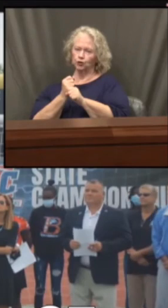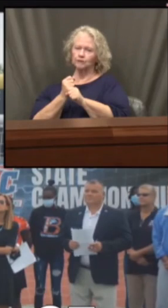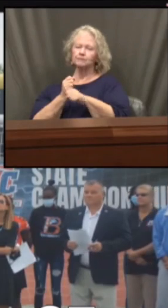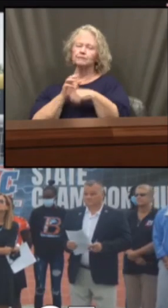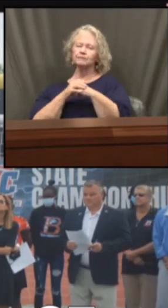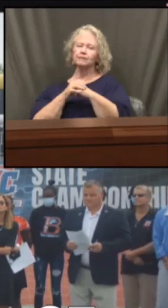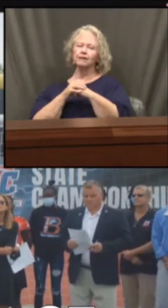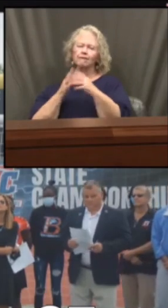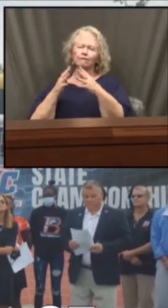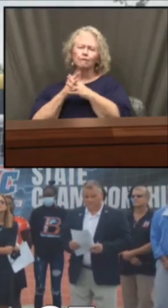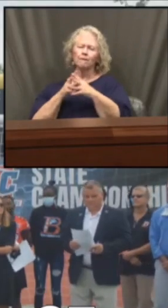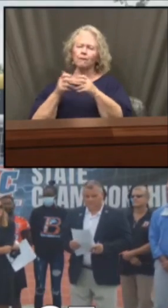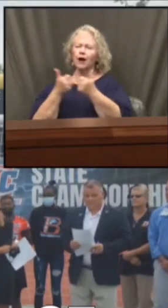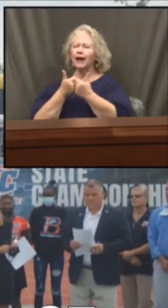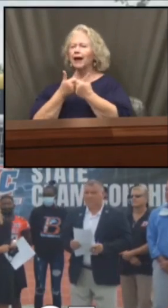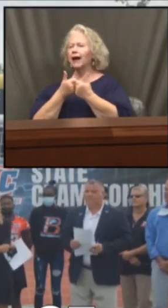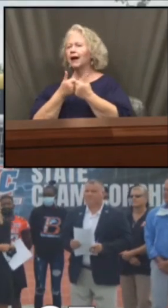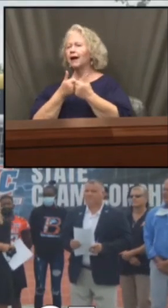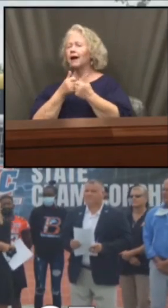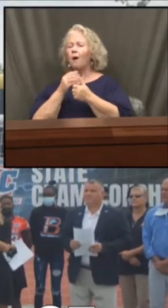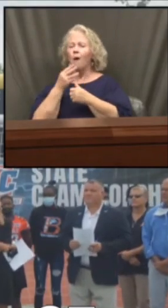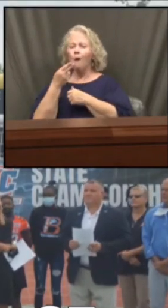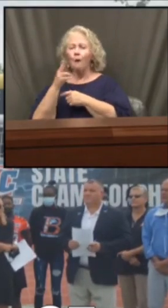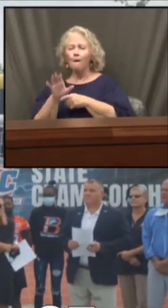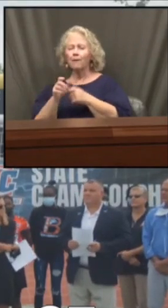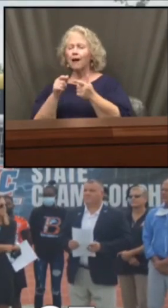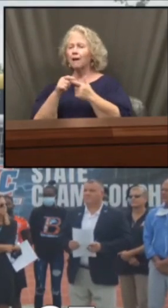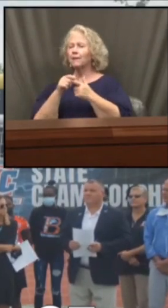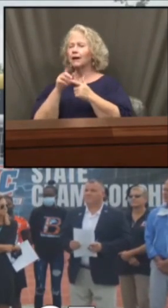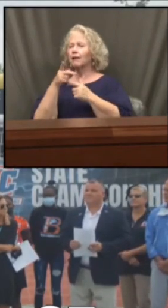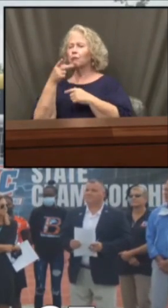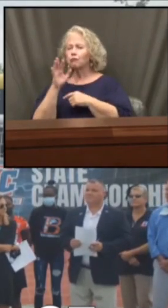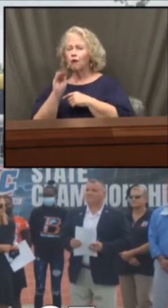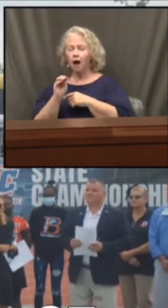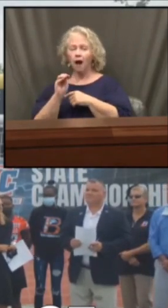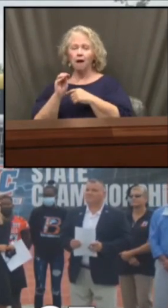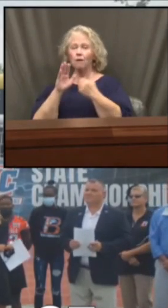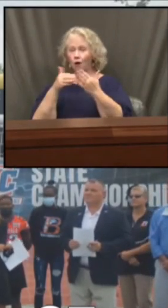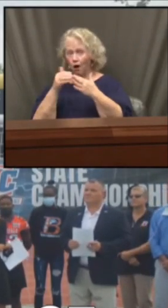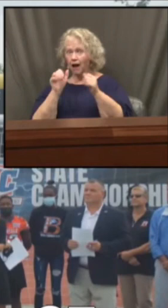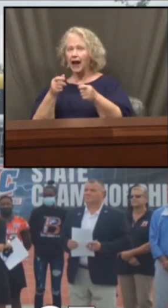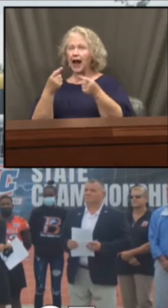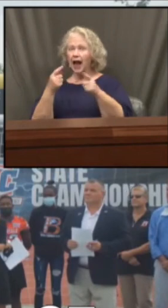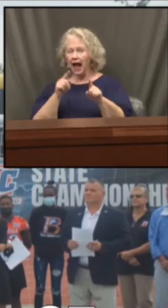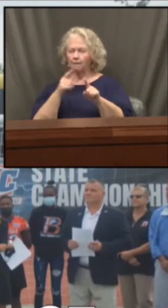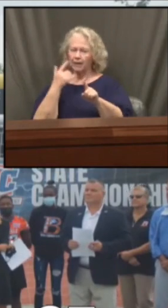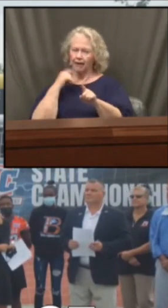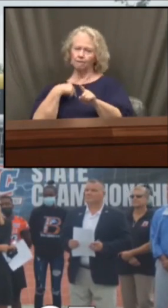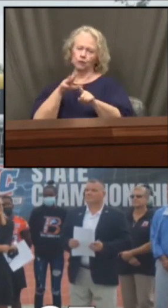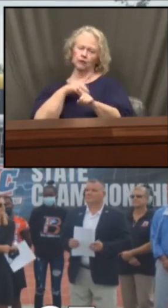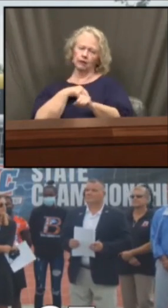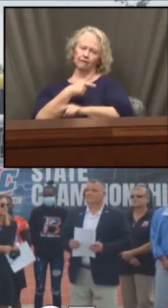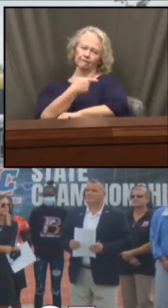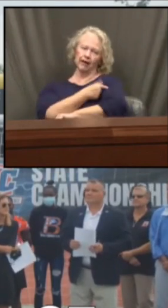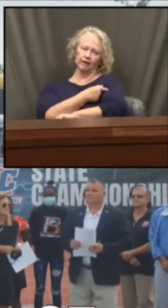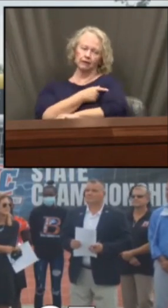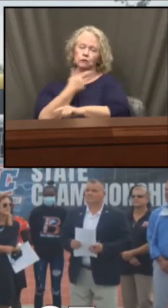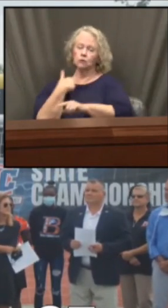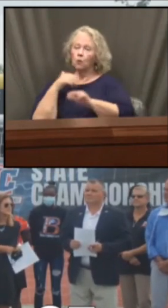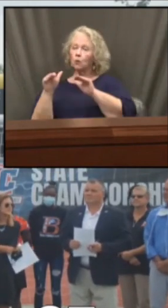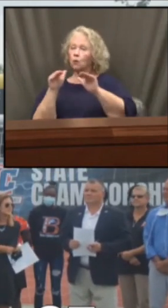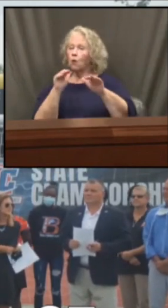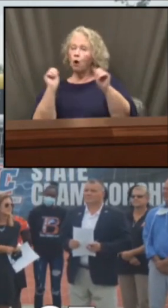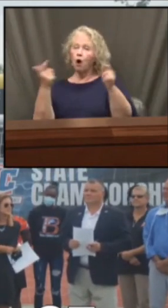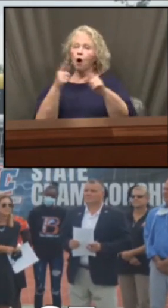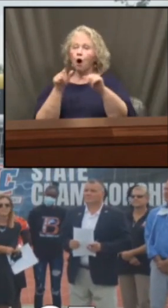Football games, homecoming, prom, and other school events will be able to take place if we take the charge to get vaccinated. To all my fellow student athletes out there